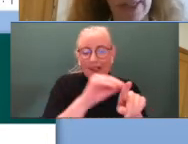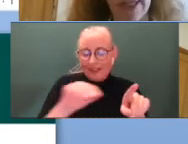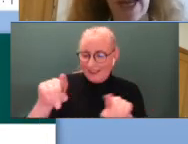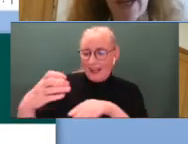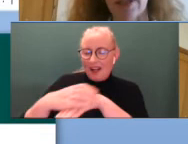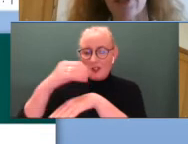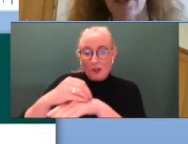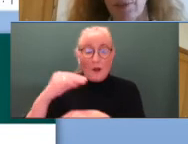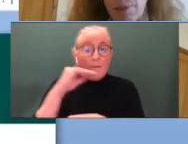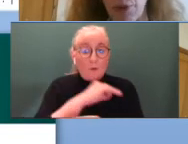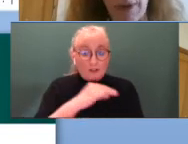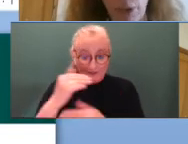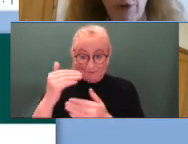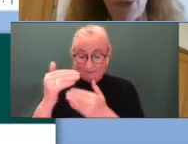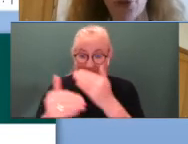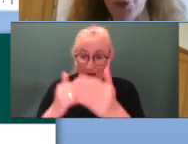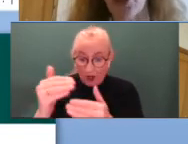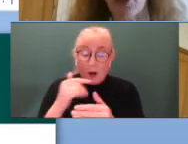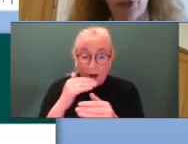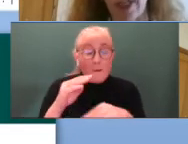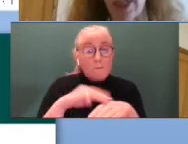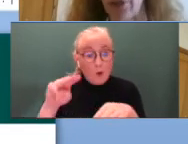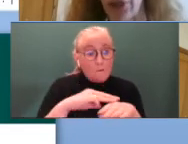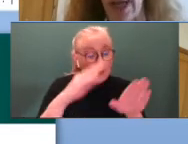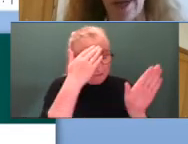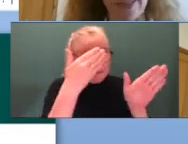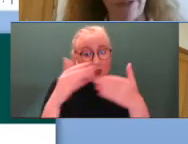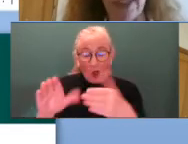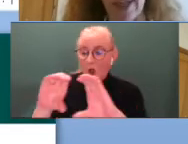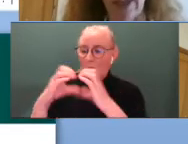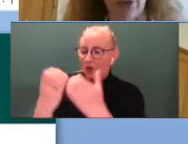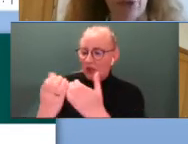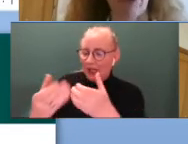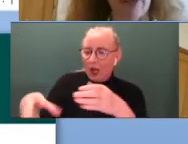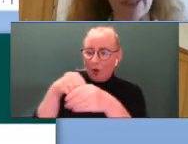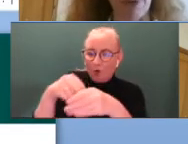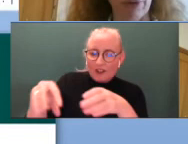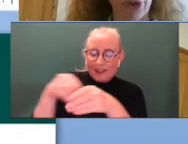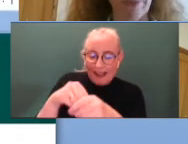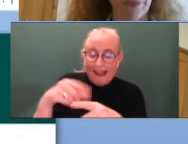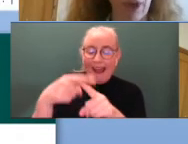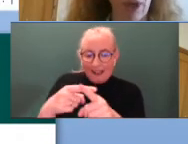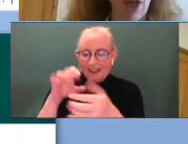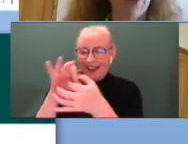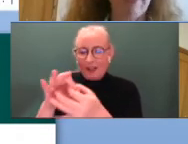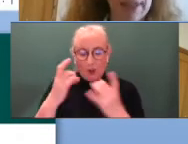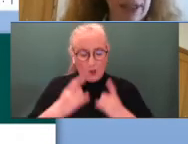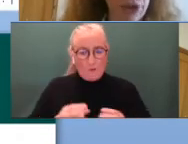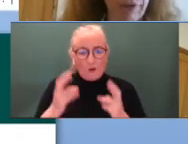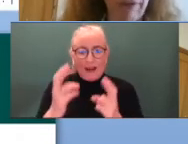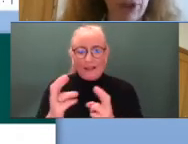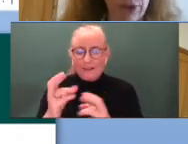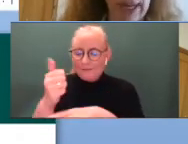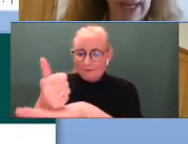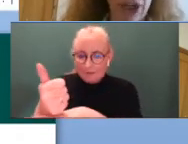a priority, and moving more and more towards community inclusion and definitely taking a human rights approach. There is an